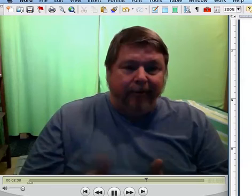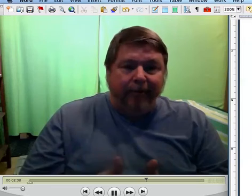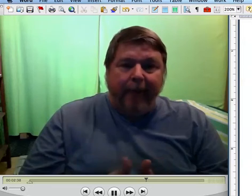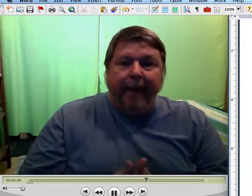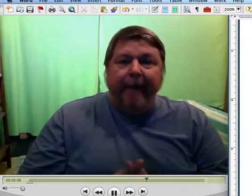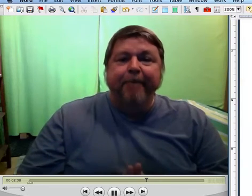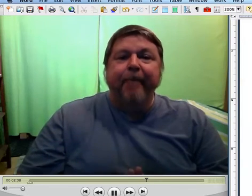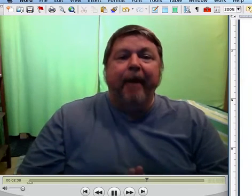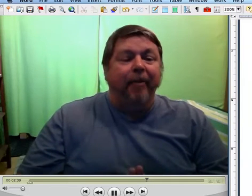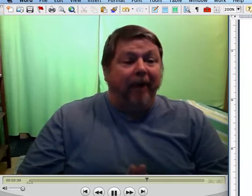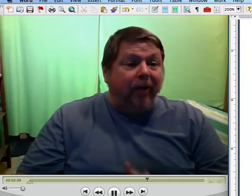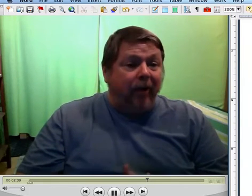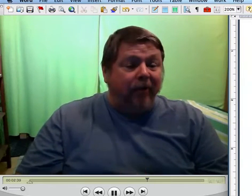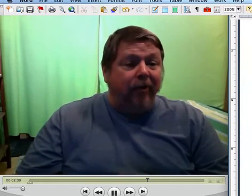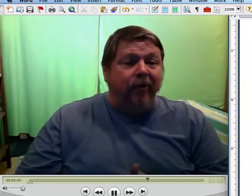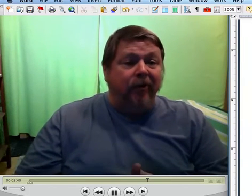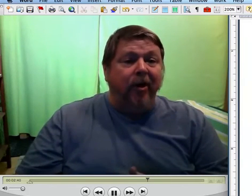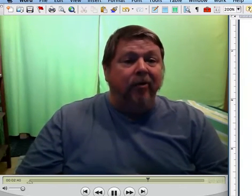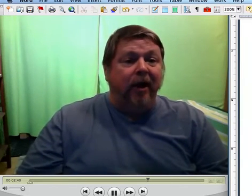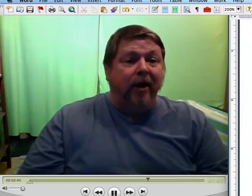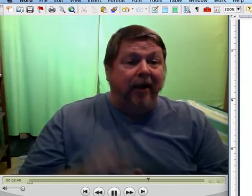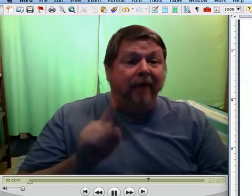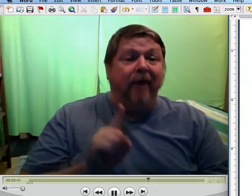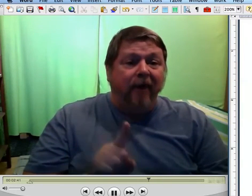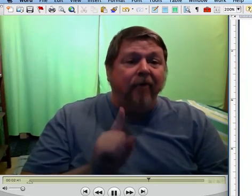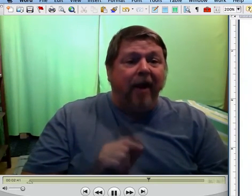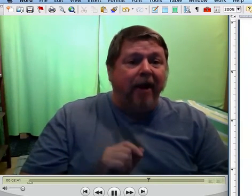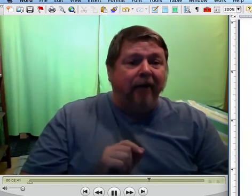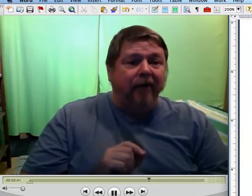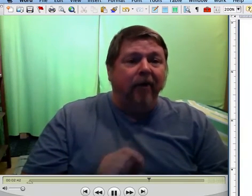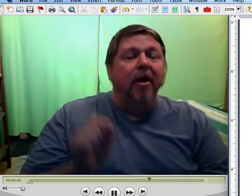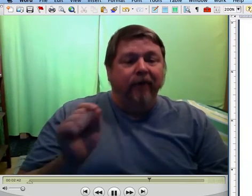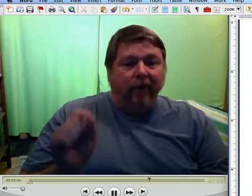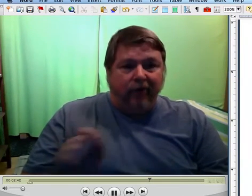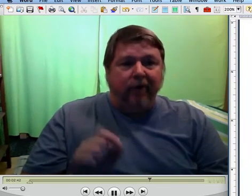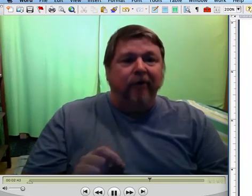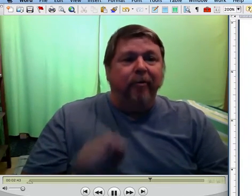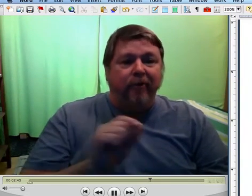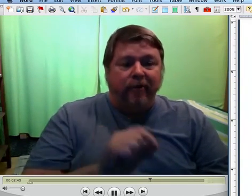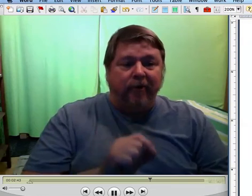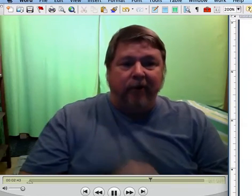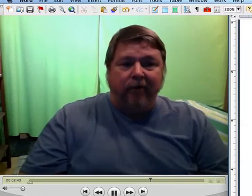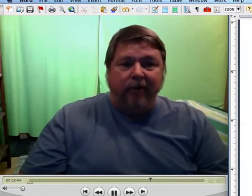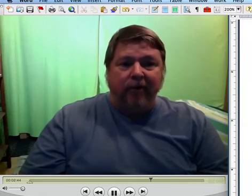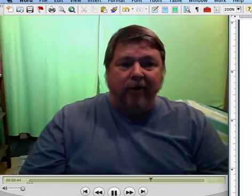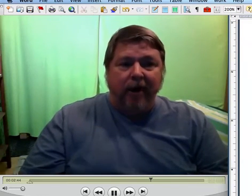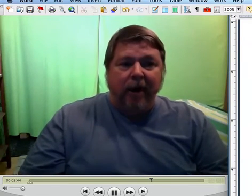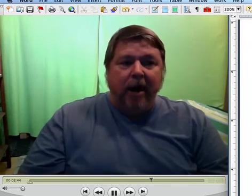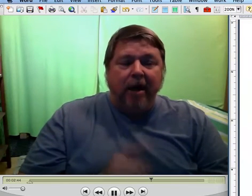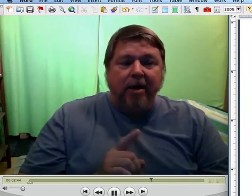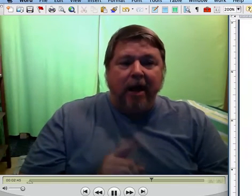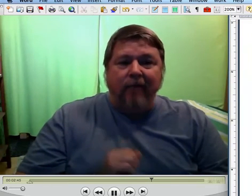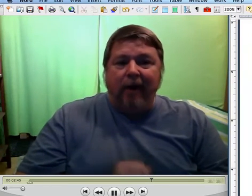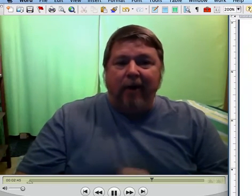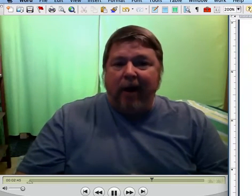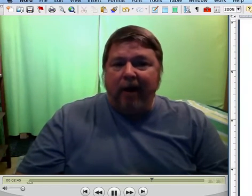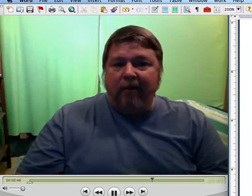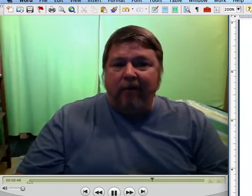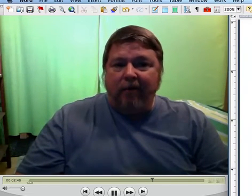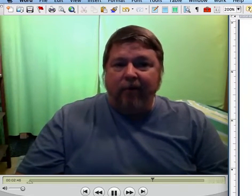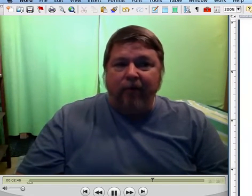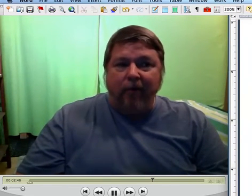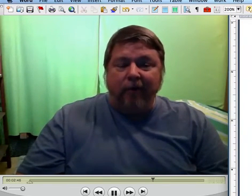problems. Likewise, computer-assisted note-taking is the right answer for certain consumers in certain situations. Not really the